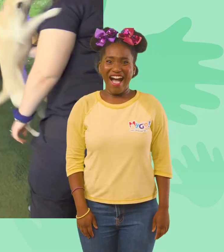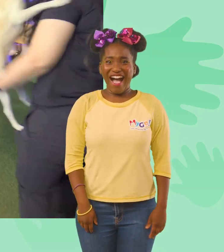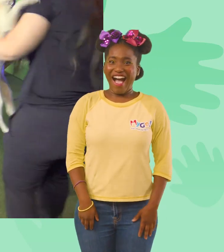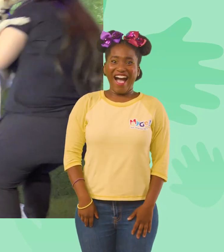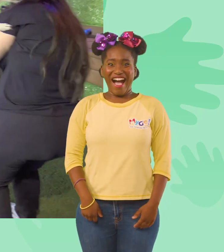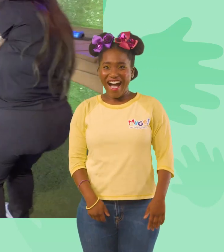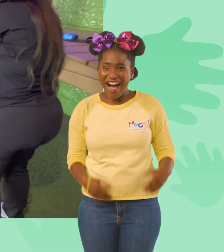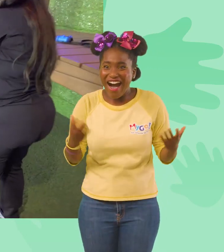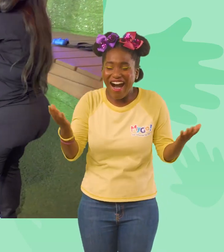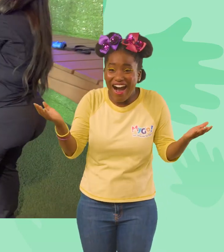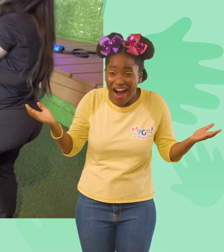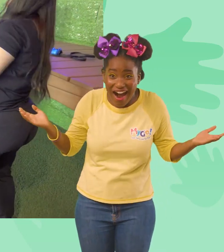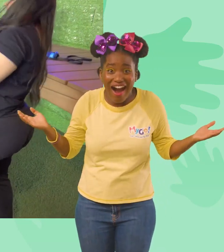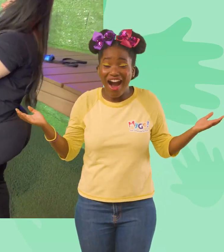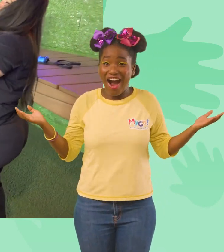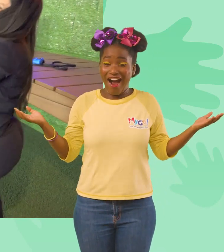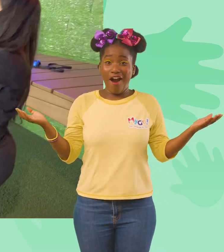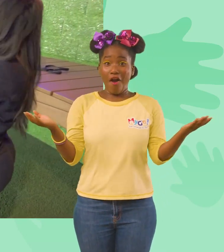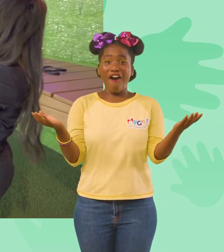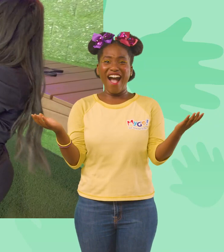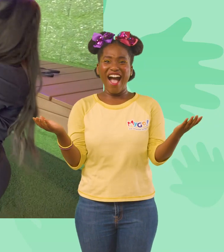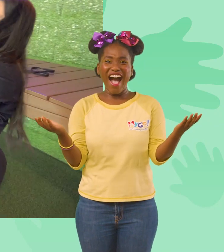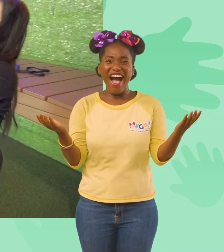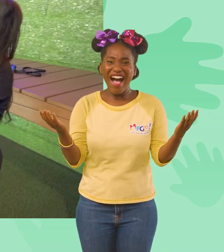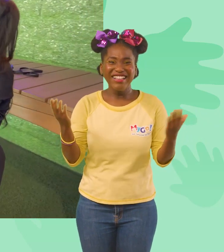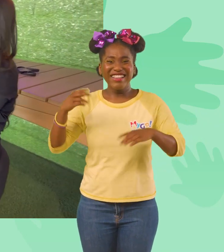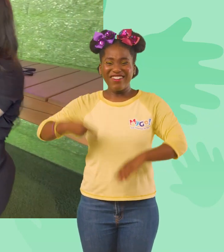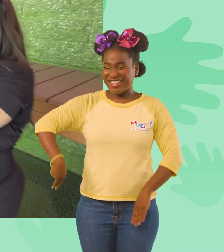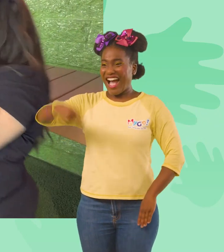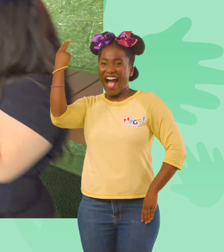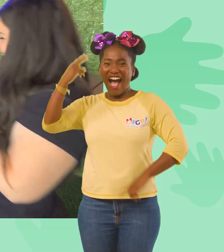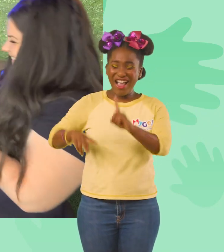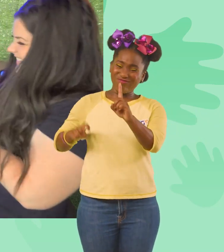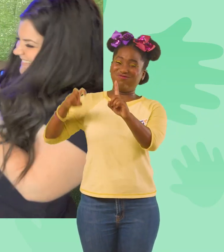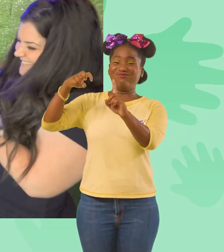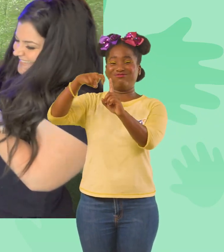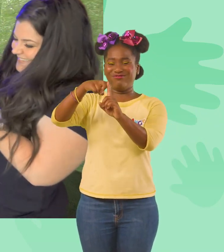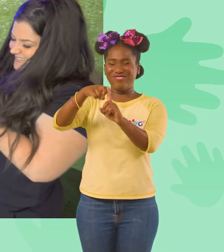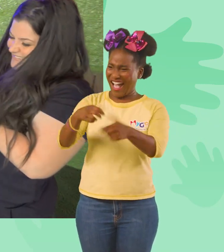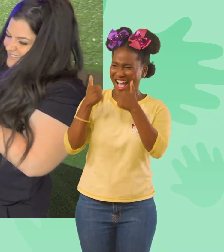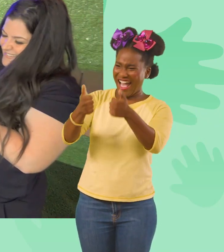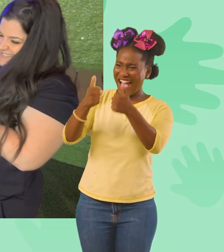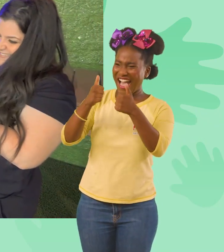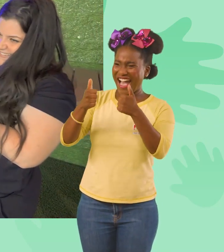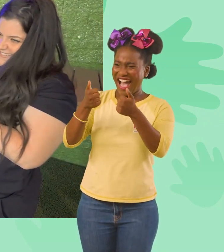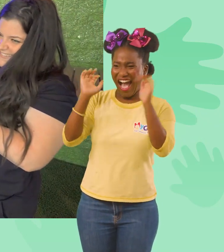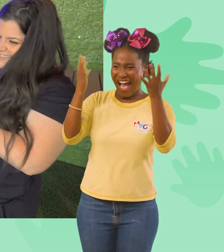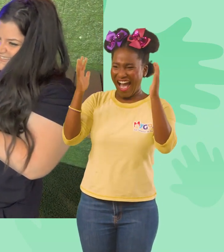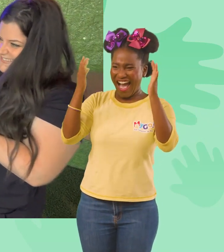Whoa! Whoa! That's a really big jump. Whoa, good job, Sadie. Yeah.